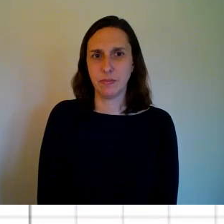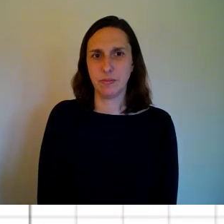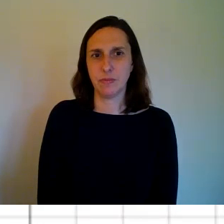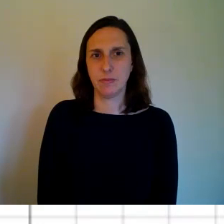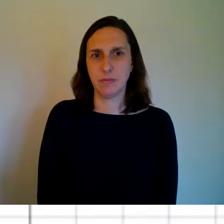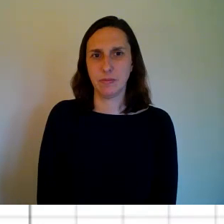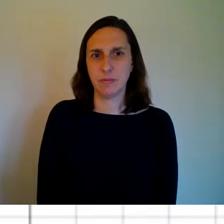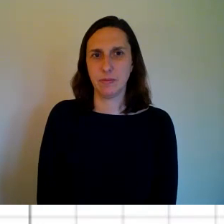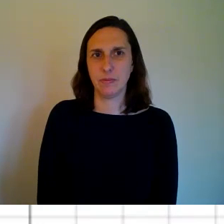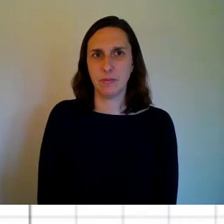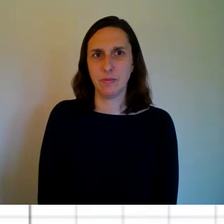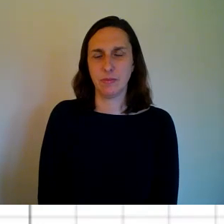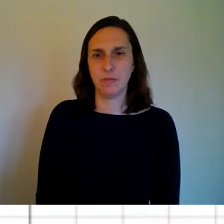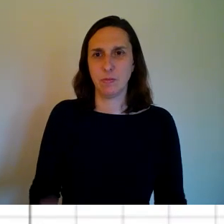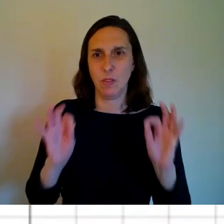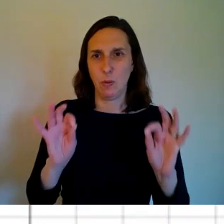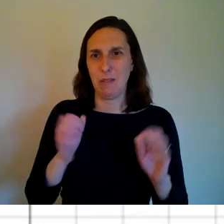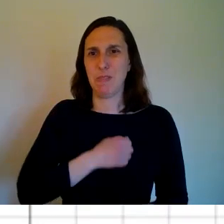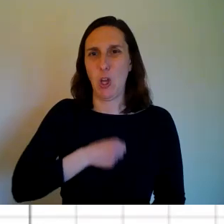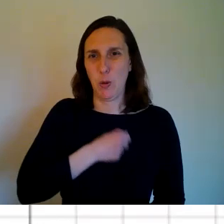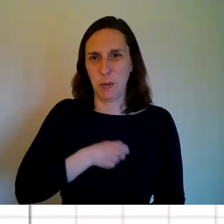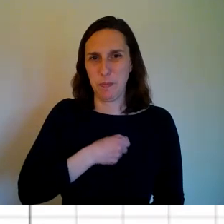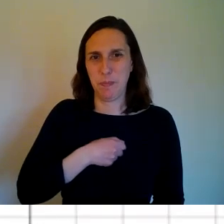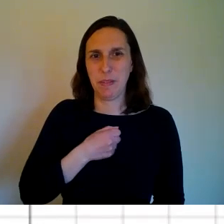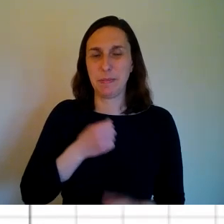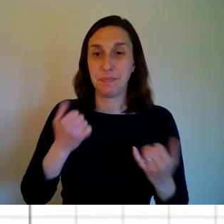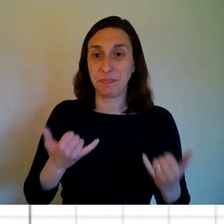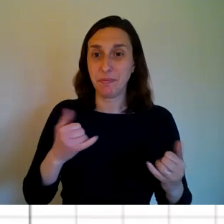All right. Sorry about that. But